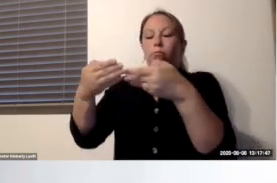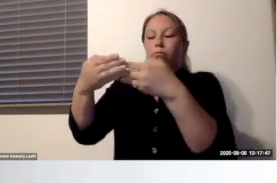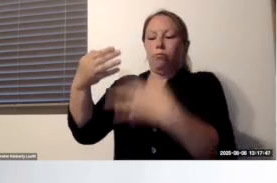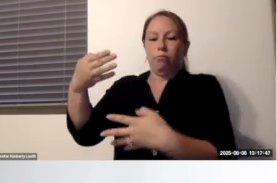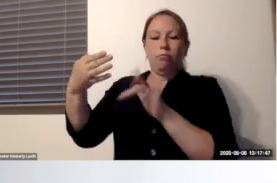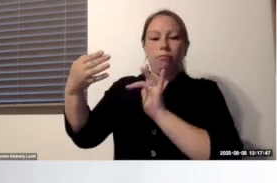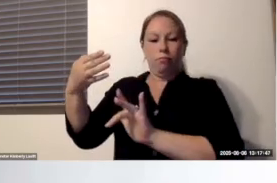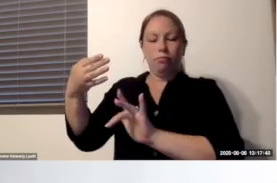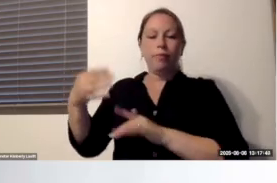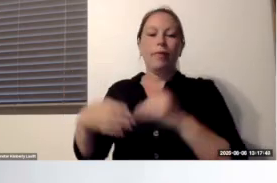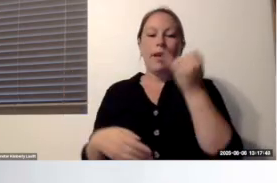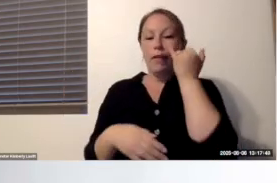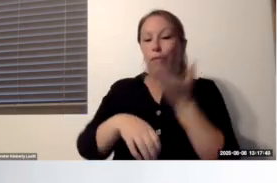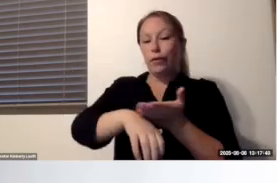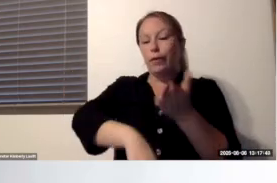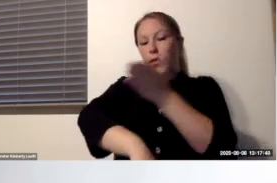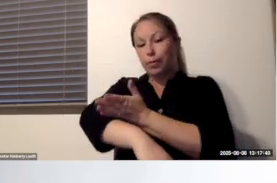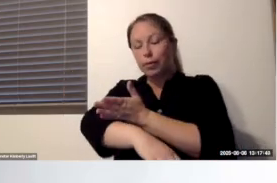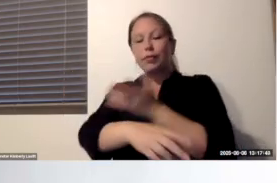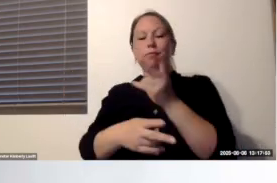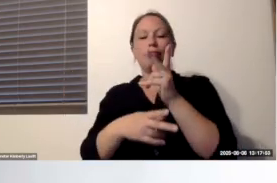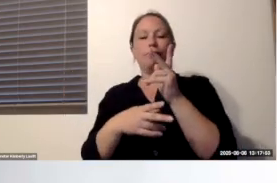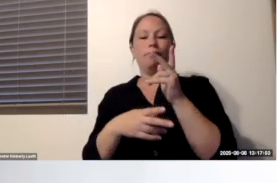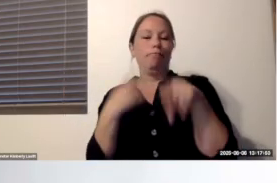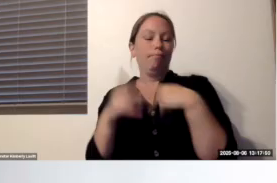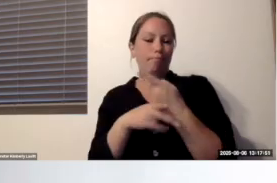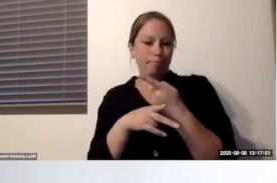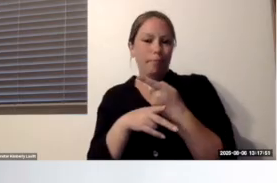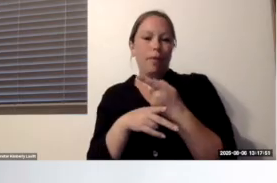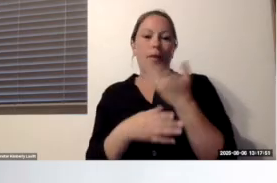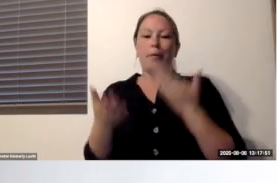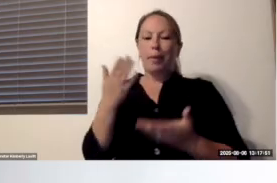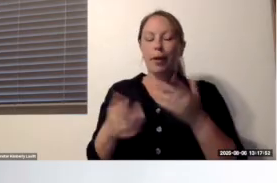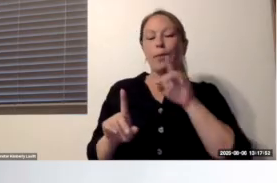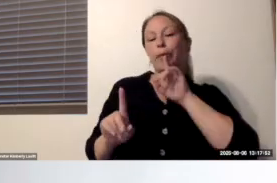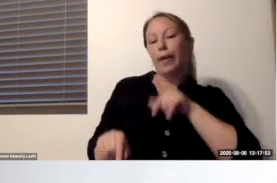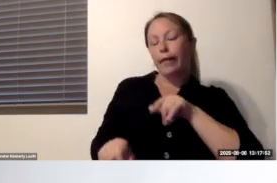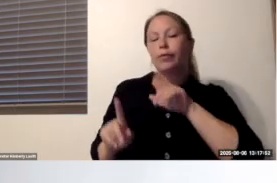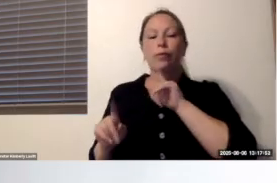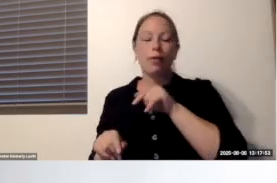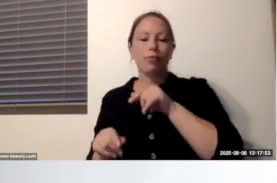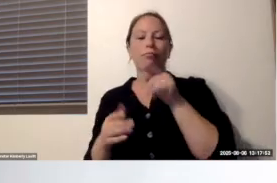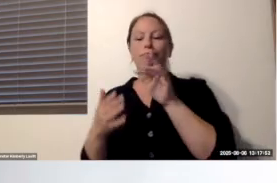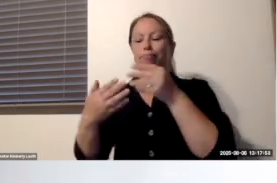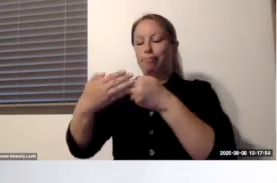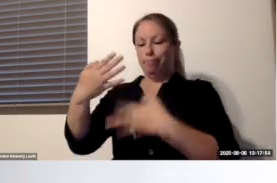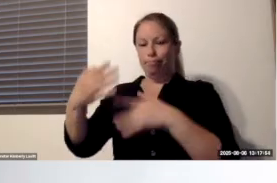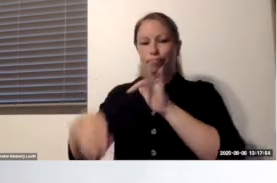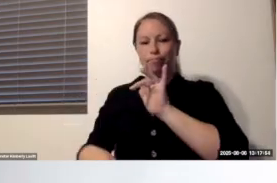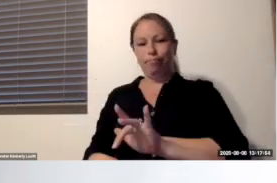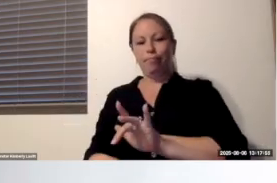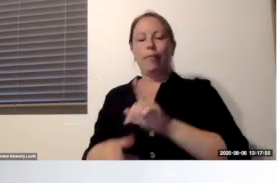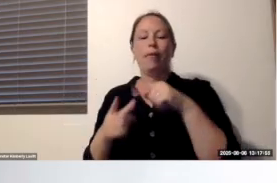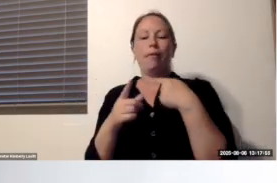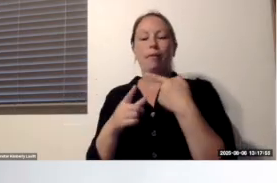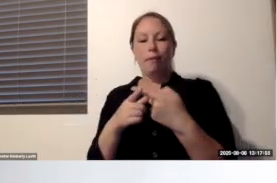using an updated version of Zoom, you may need to click on the React or Reactions option on the Zoom navigation bar, and